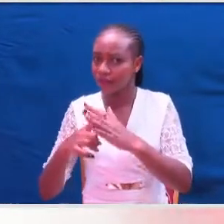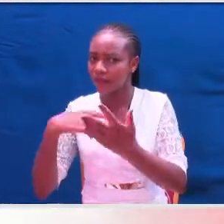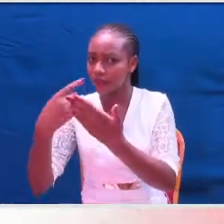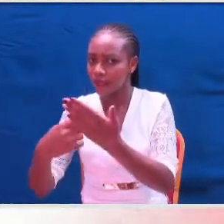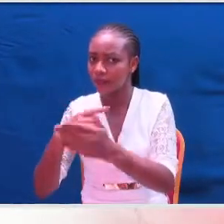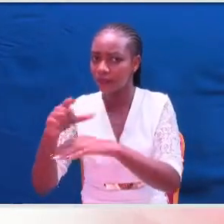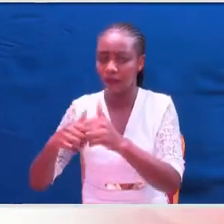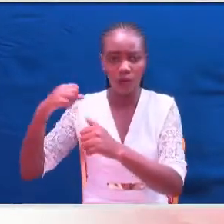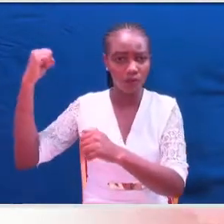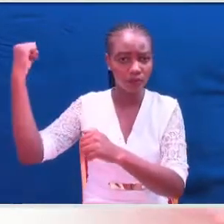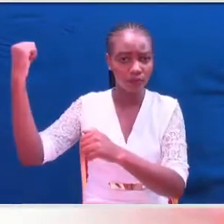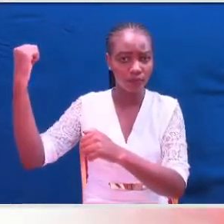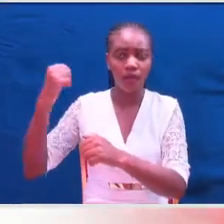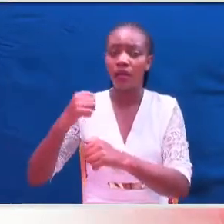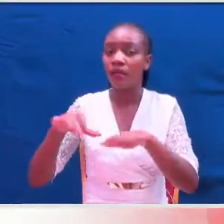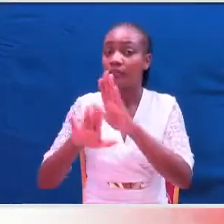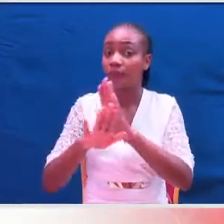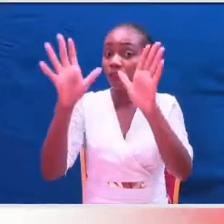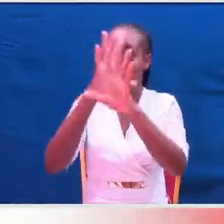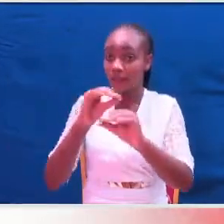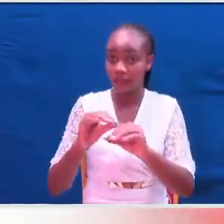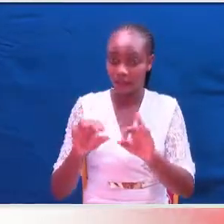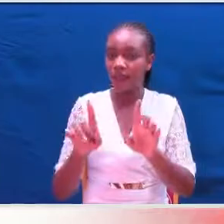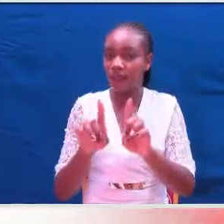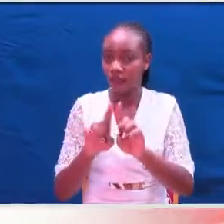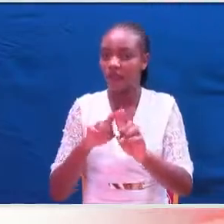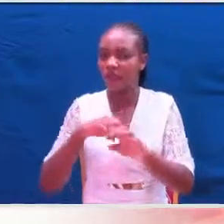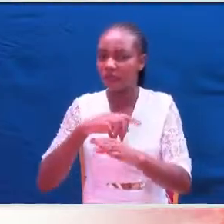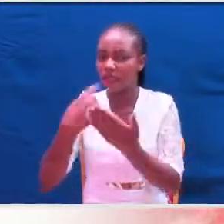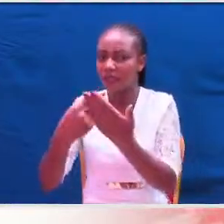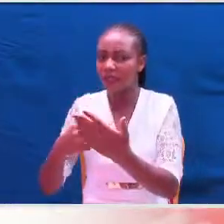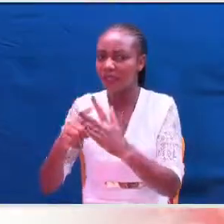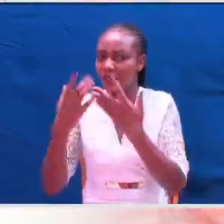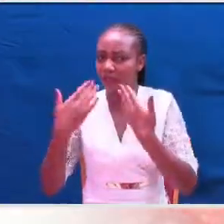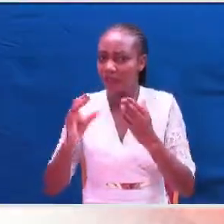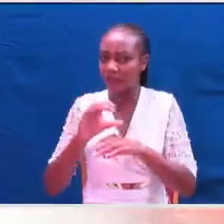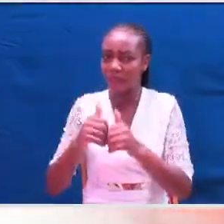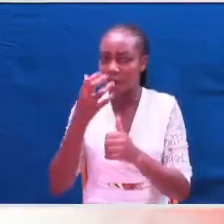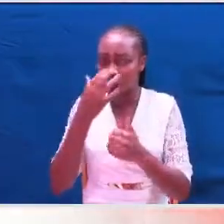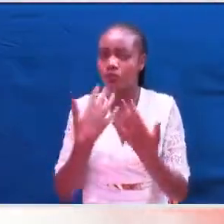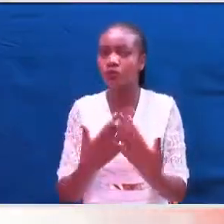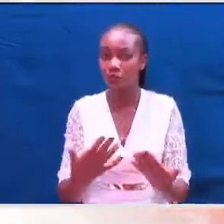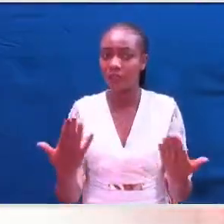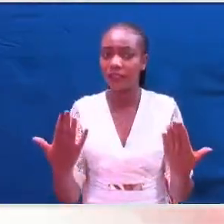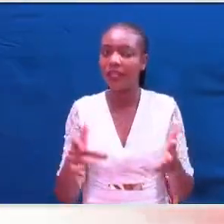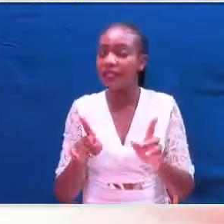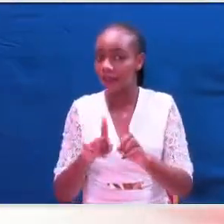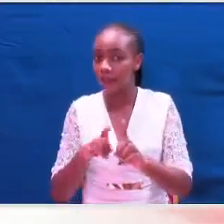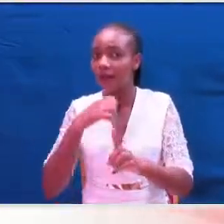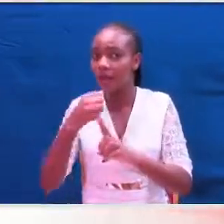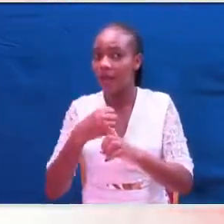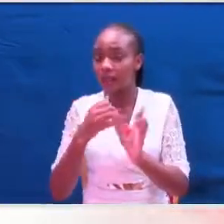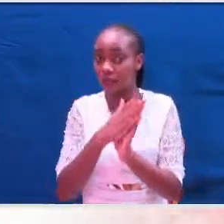vast wealth in a move that has since sparked a nationwide debate over the validity of Ruto's hustler narrative, the